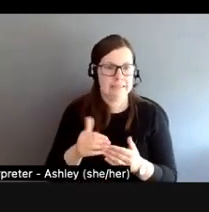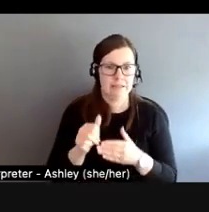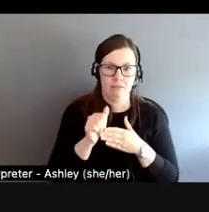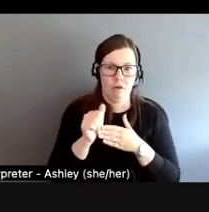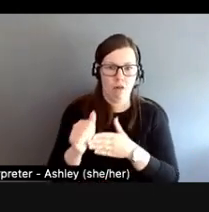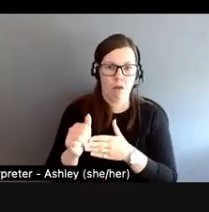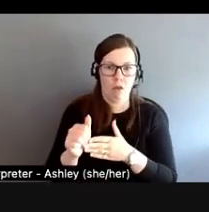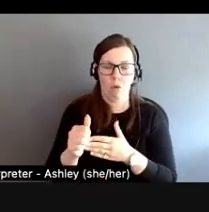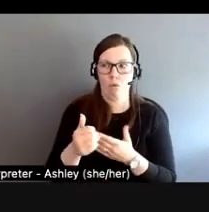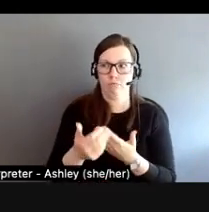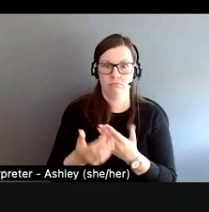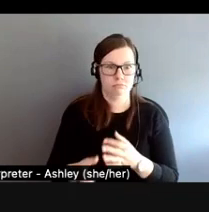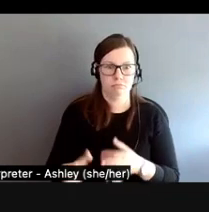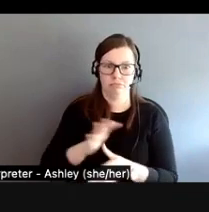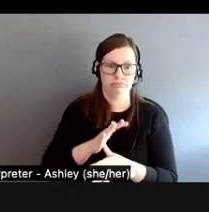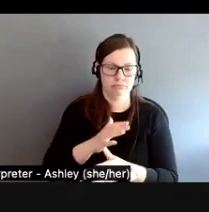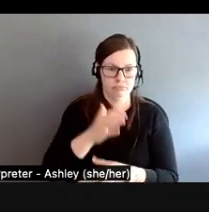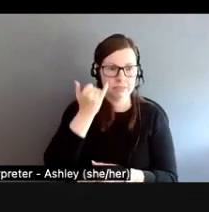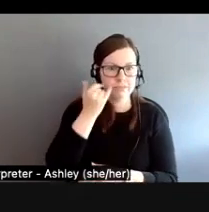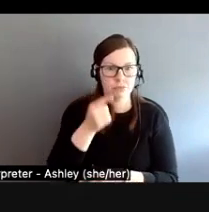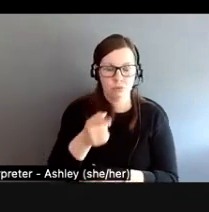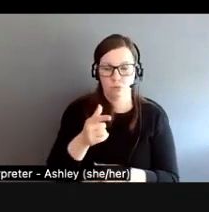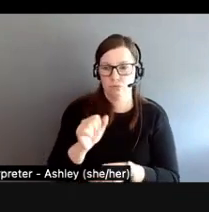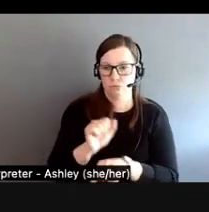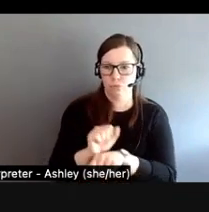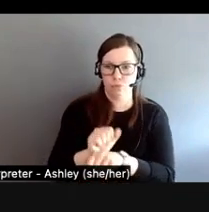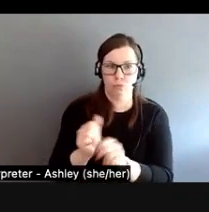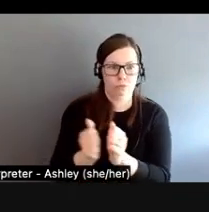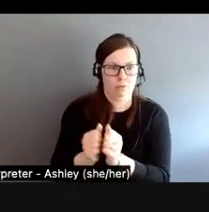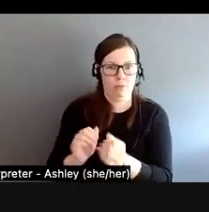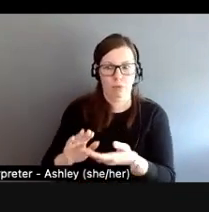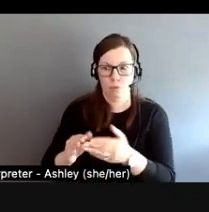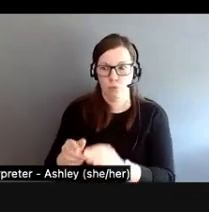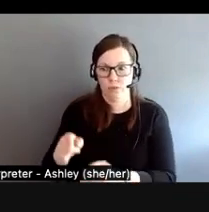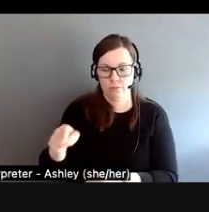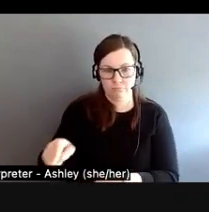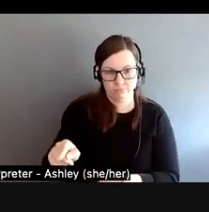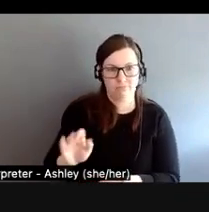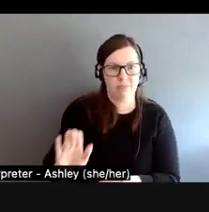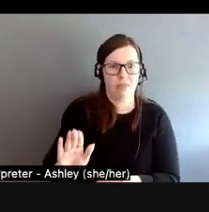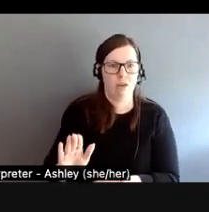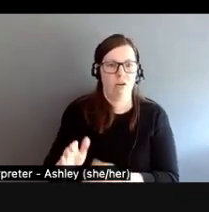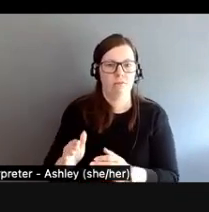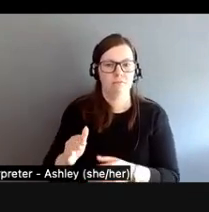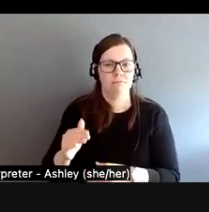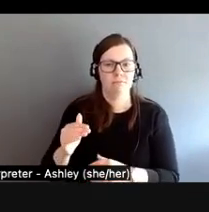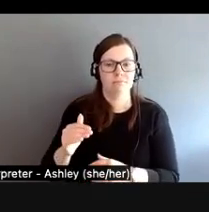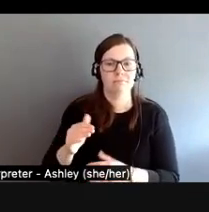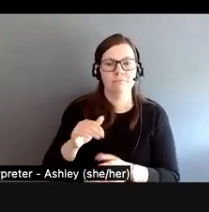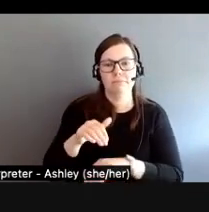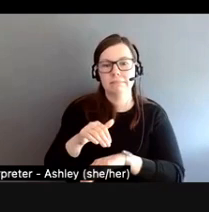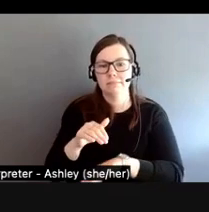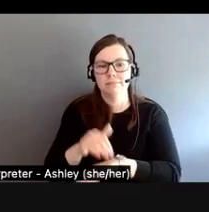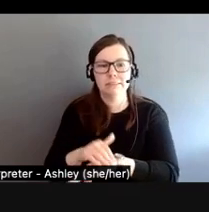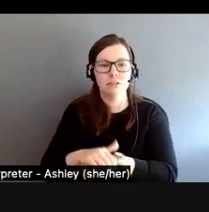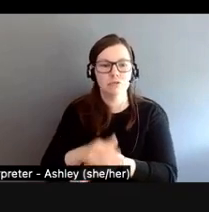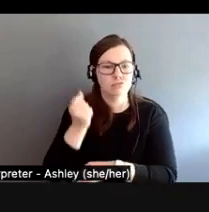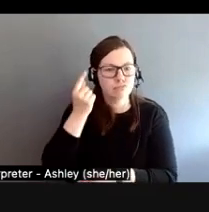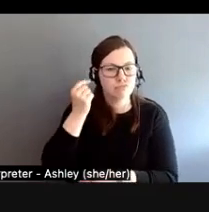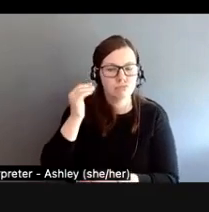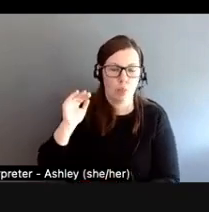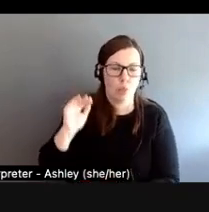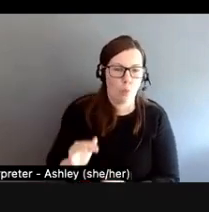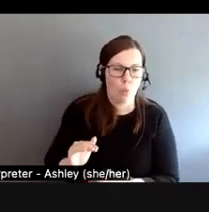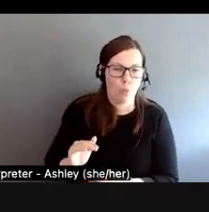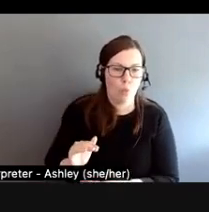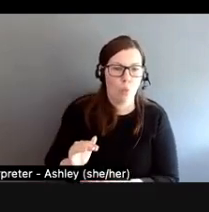you and be able to know where they're going, what you're providing, how